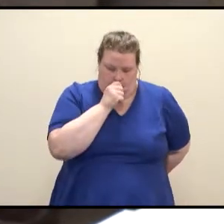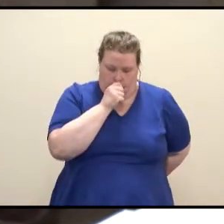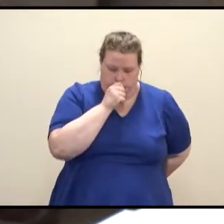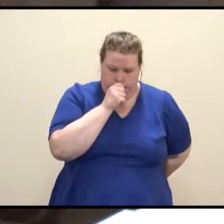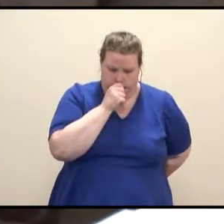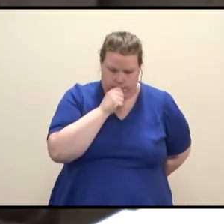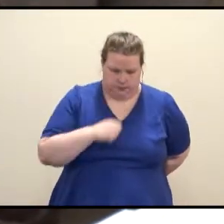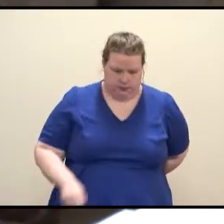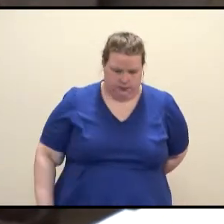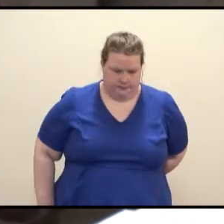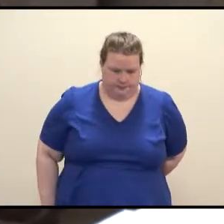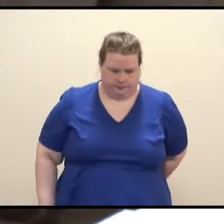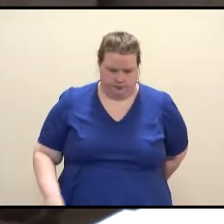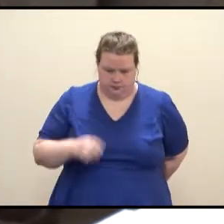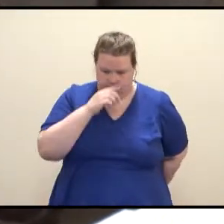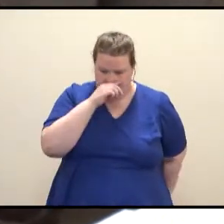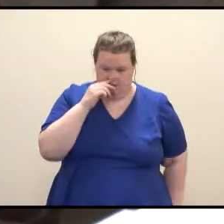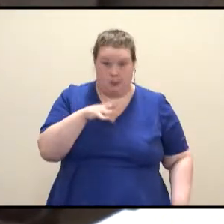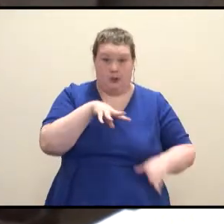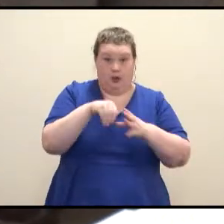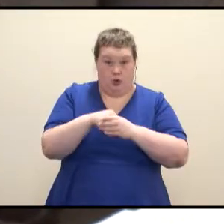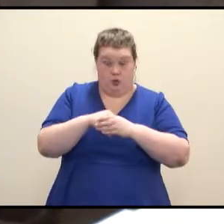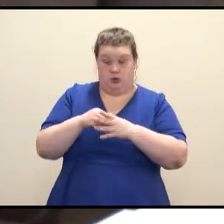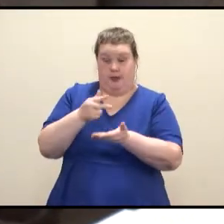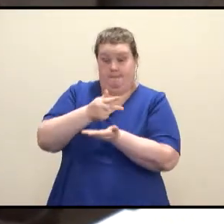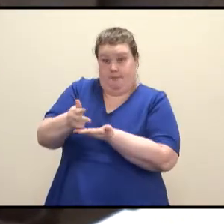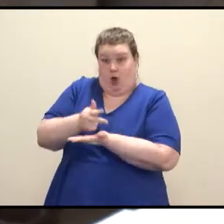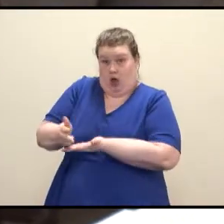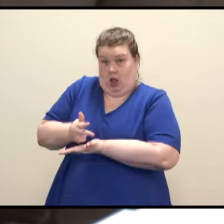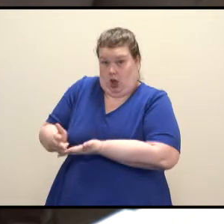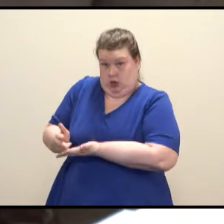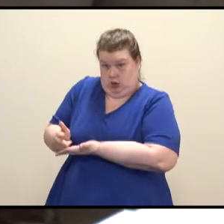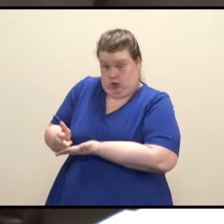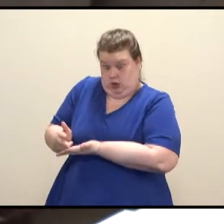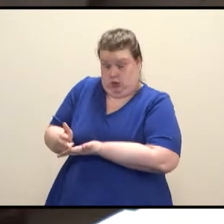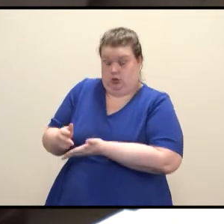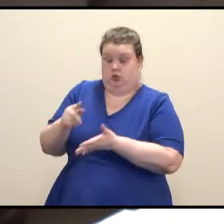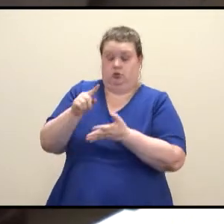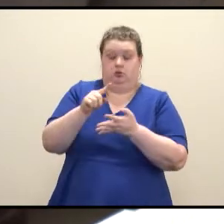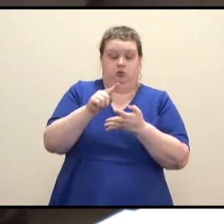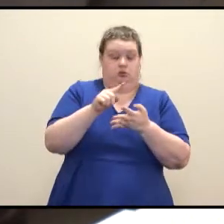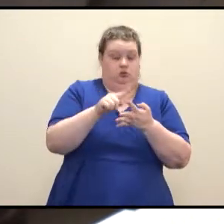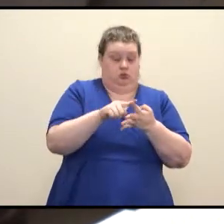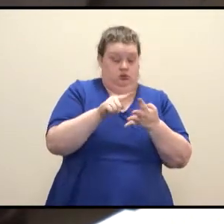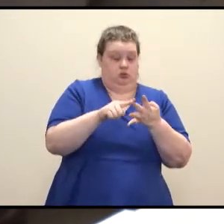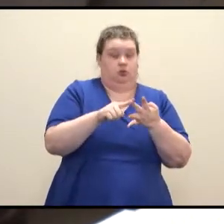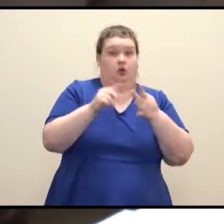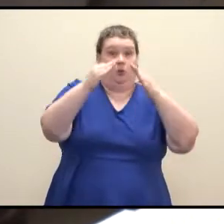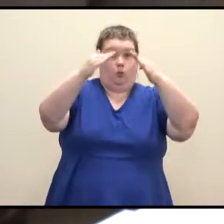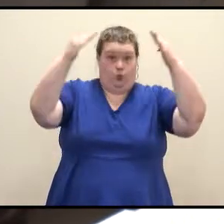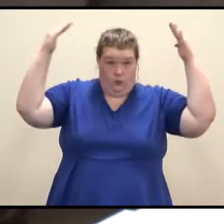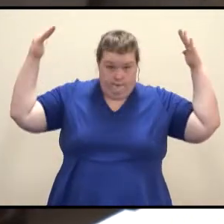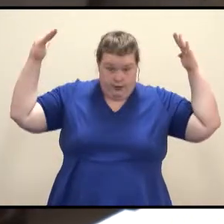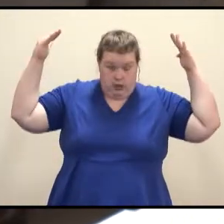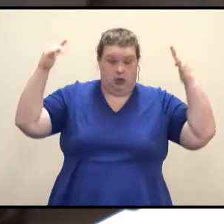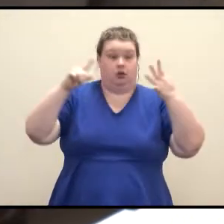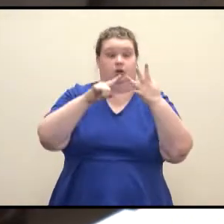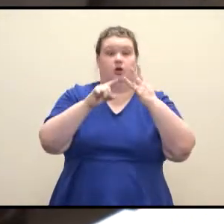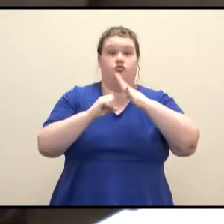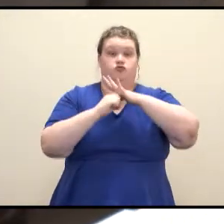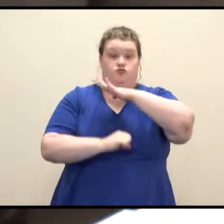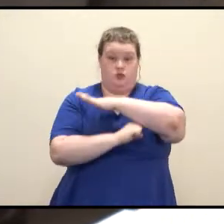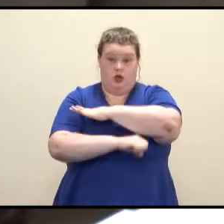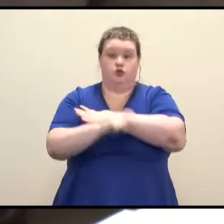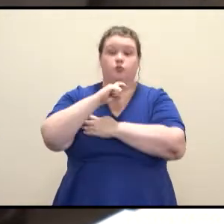It does, I mentioned it includes the construction of the parking lot. It also includes roofing and structural steel. It